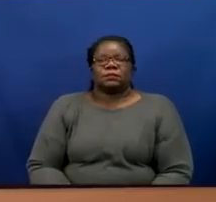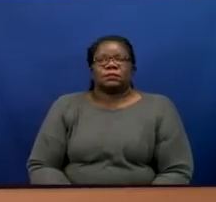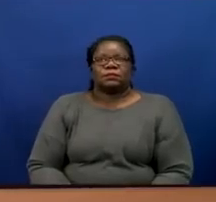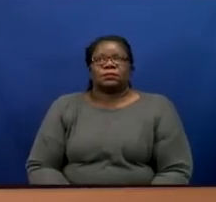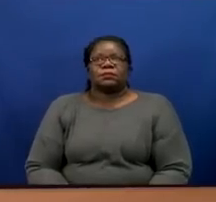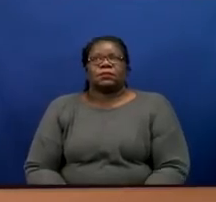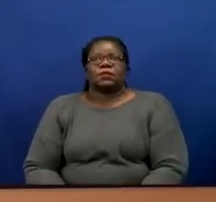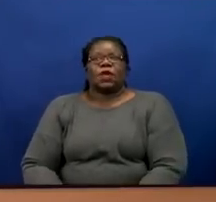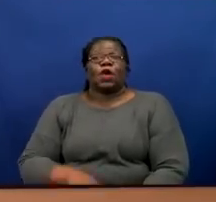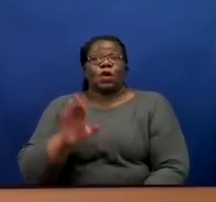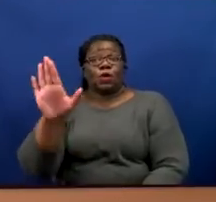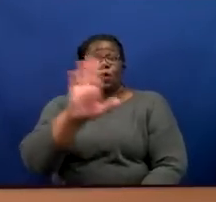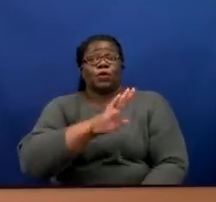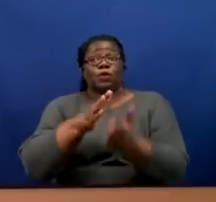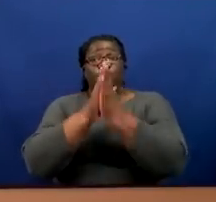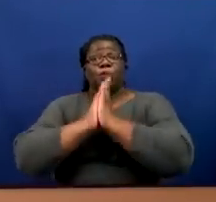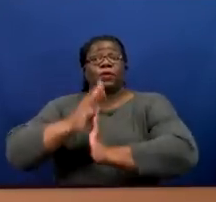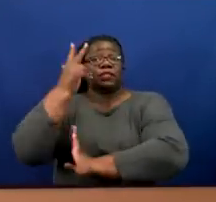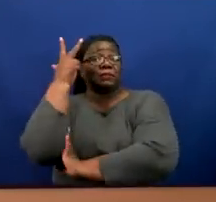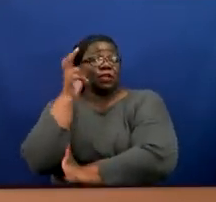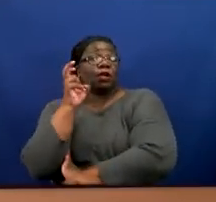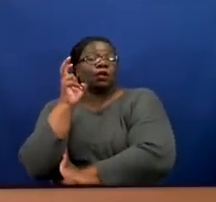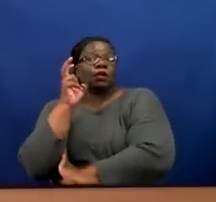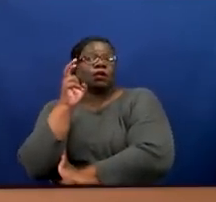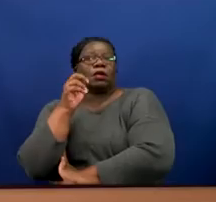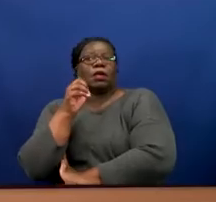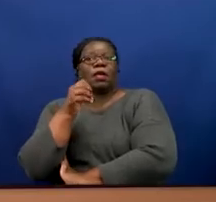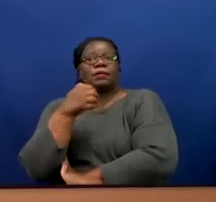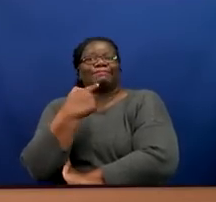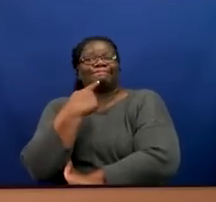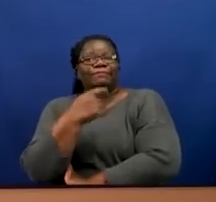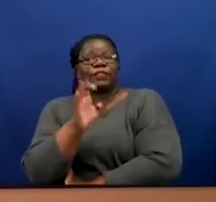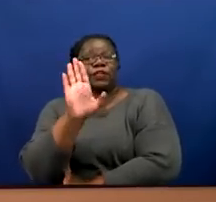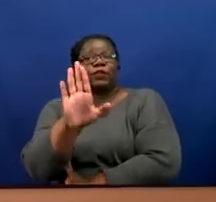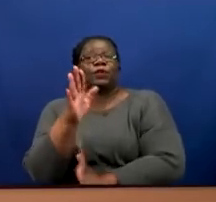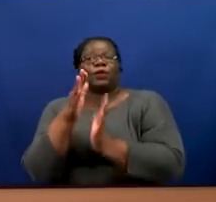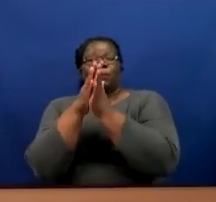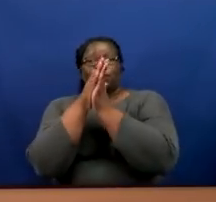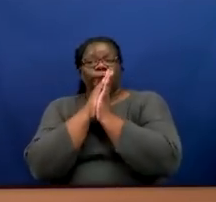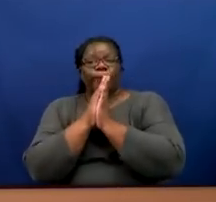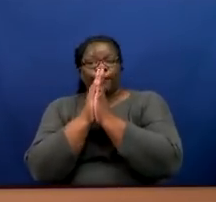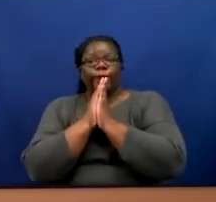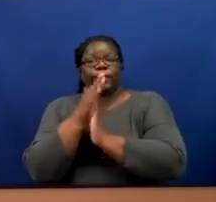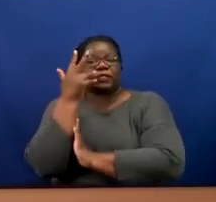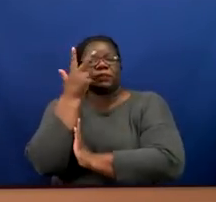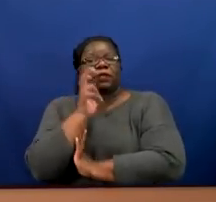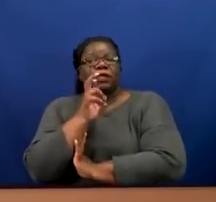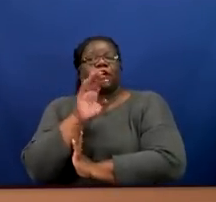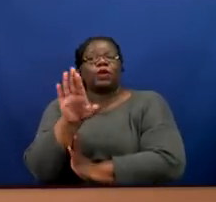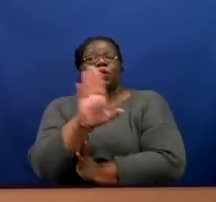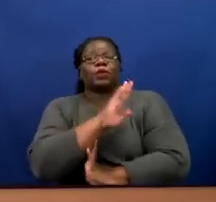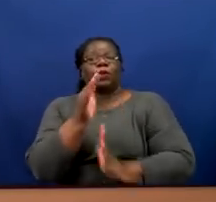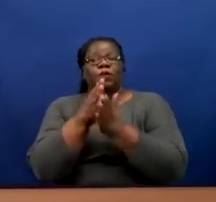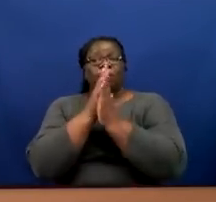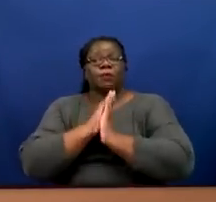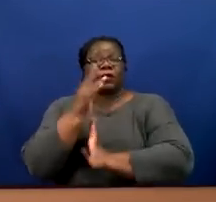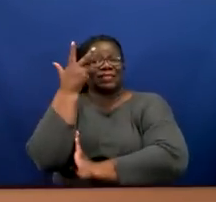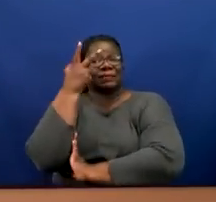Your prayer has been heard. I said, your prayer has been heard. I said, your prayer has been